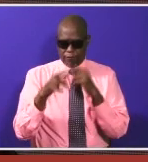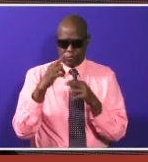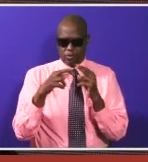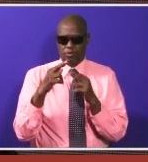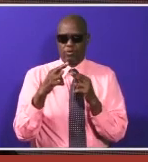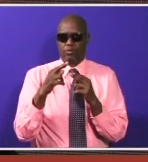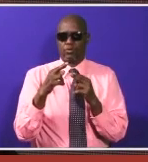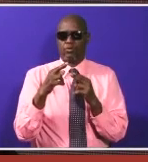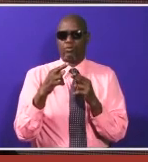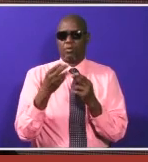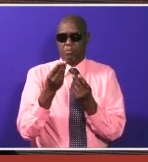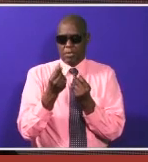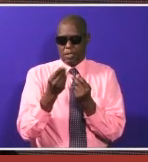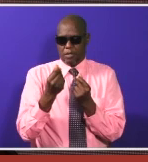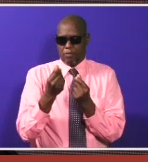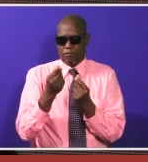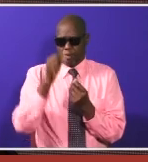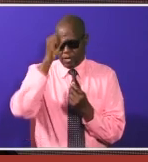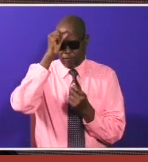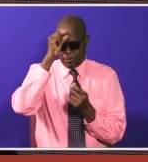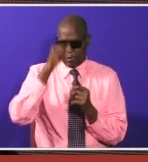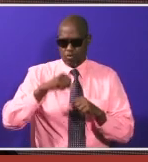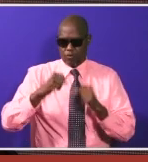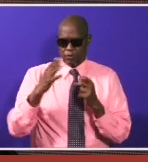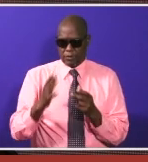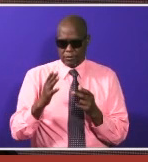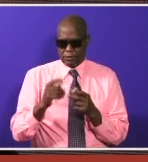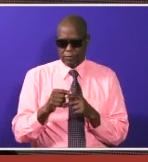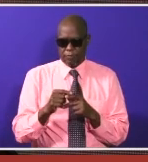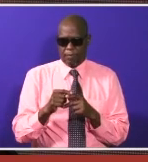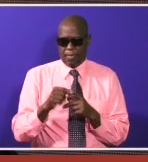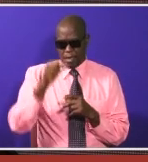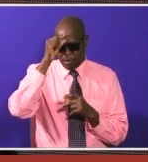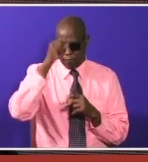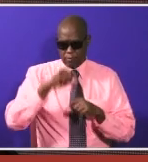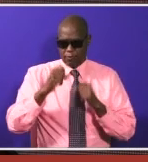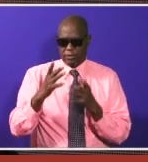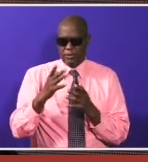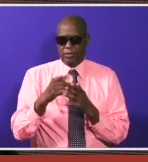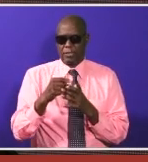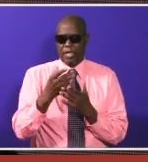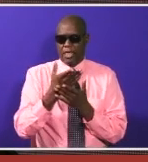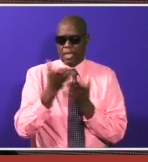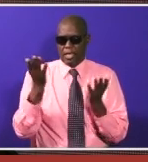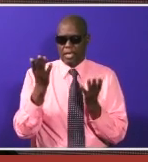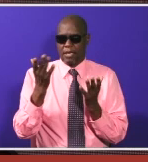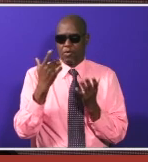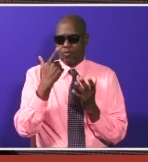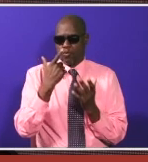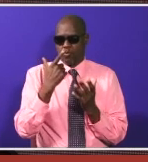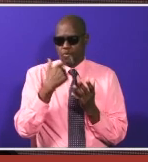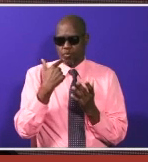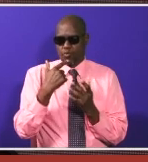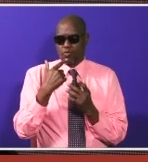state officers. That's important to understand. Yeah. And who is a state officer? A state officer is anyone who holds a state office. Mm-hmm. For example, we have